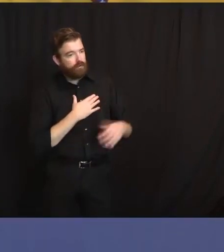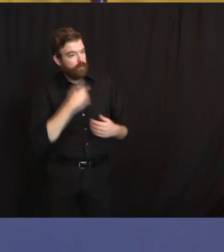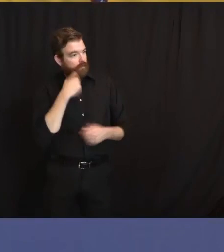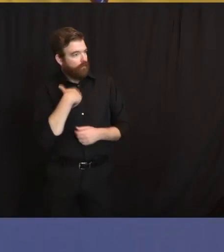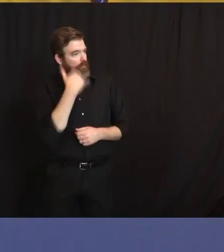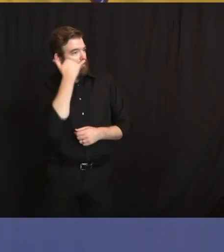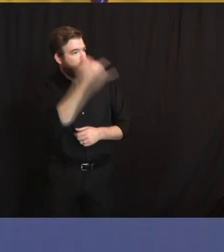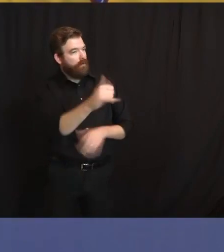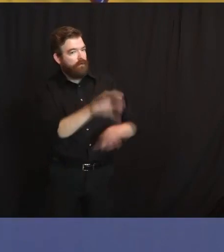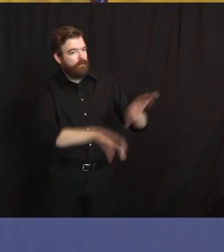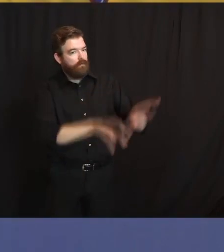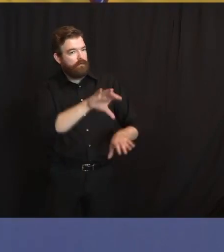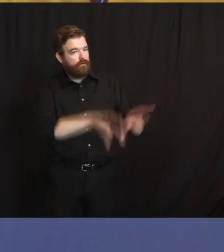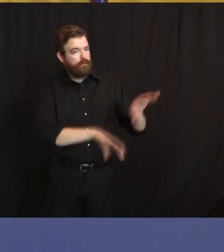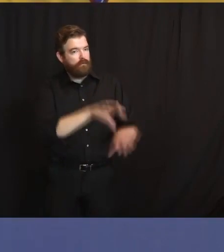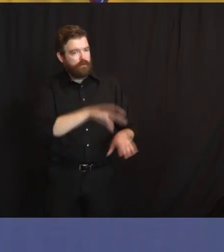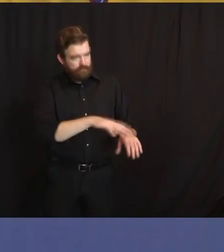best.